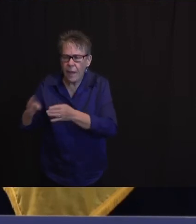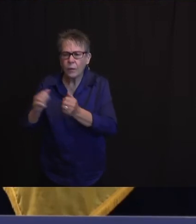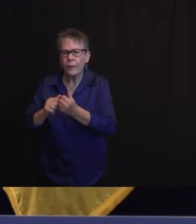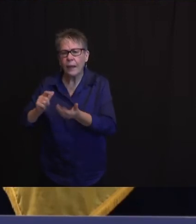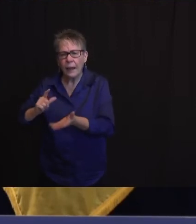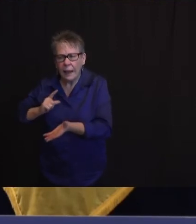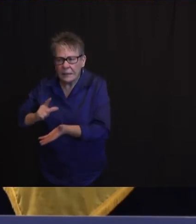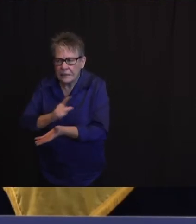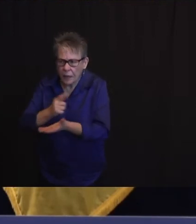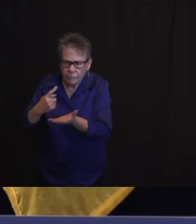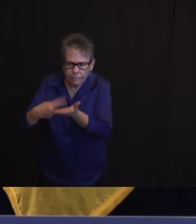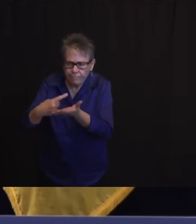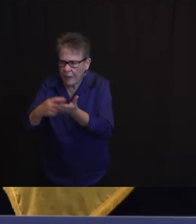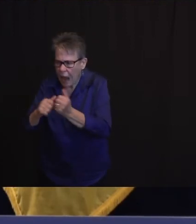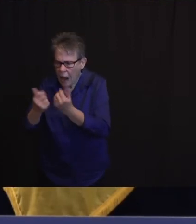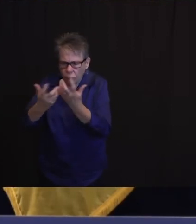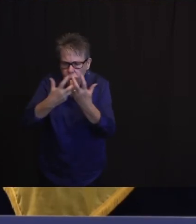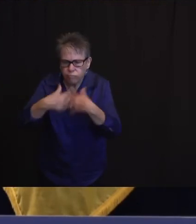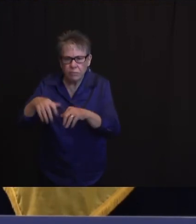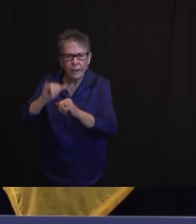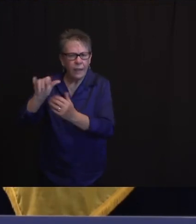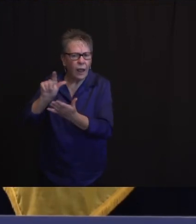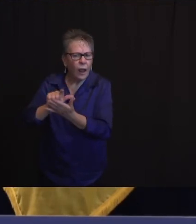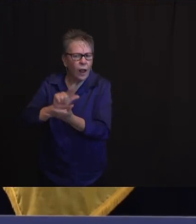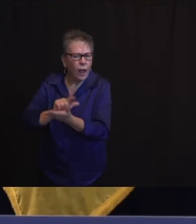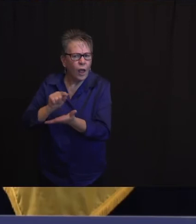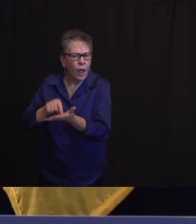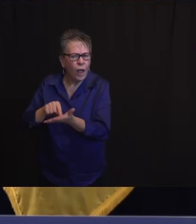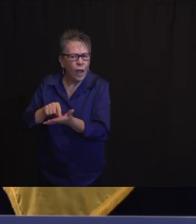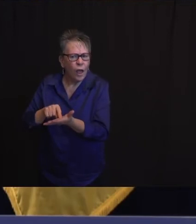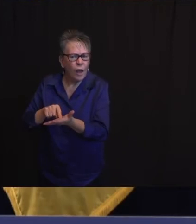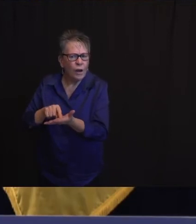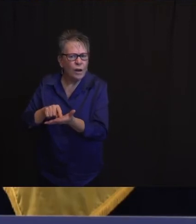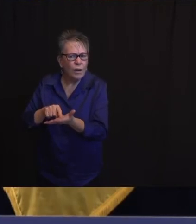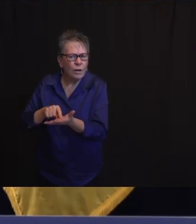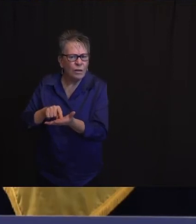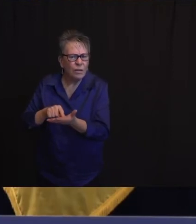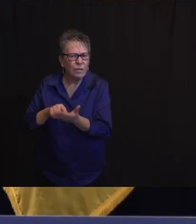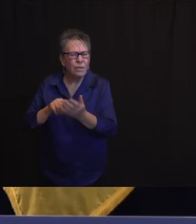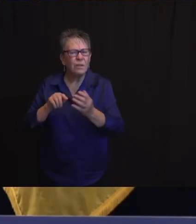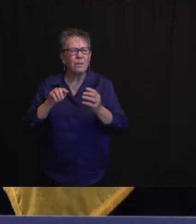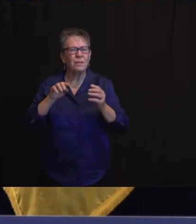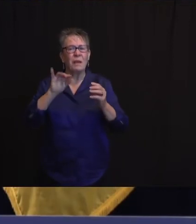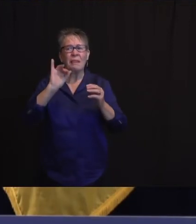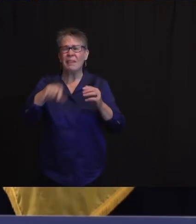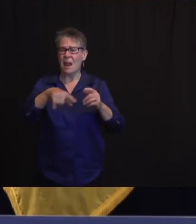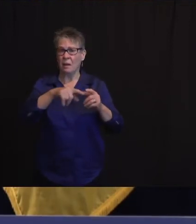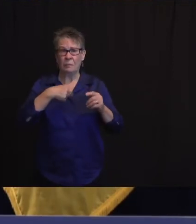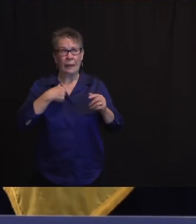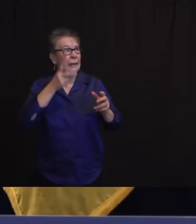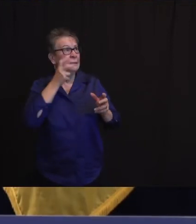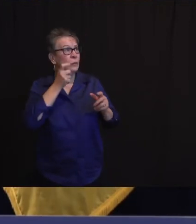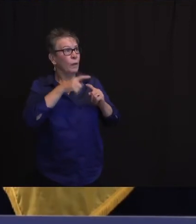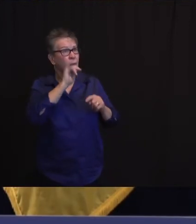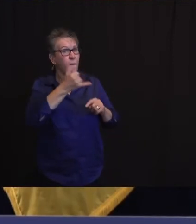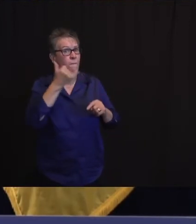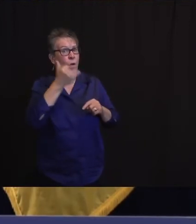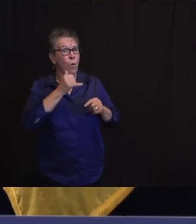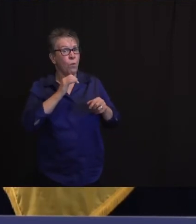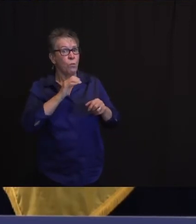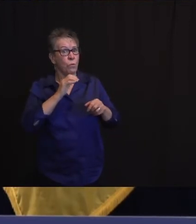Daniel. I don't think I listened to the entirety of this call because I'm told it was 1 hour long, which is hard to believe. And it sounds like it was